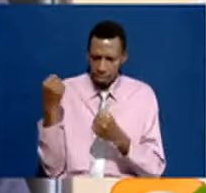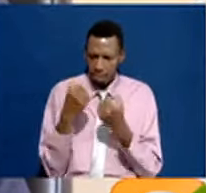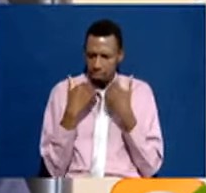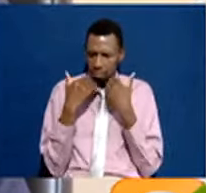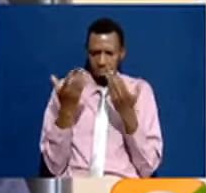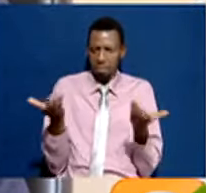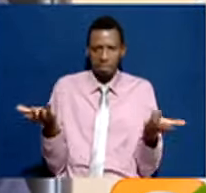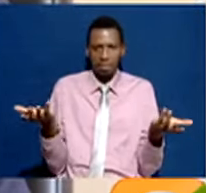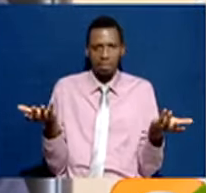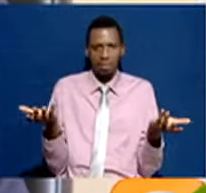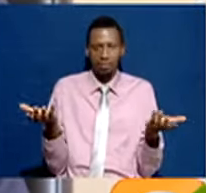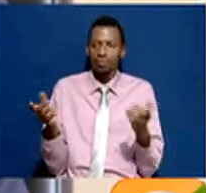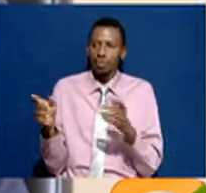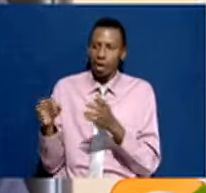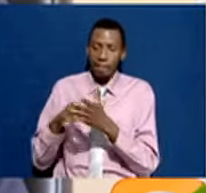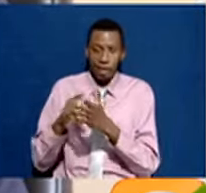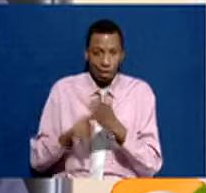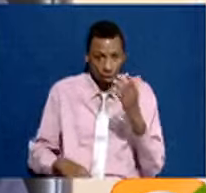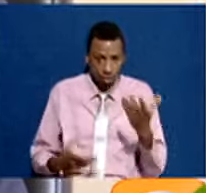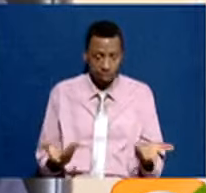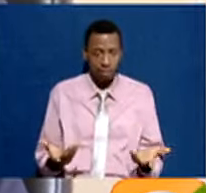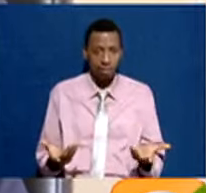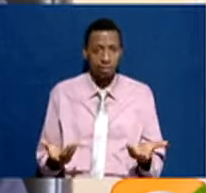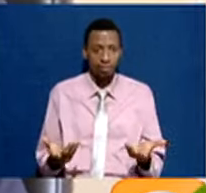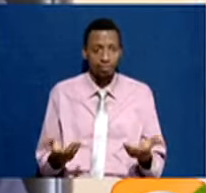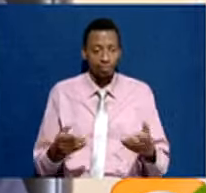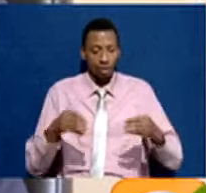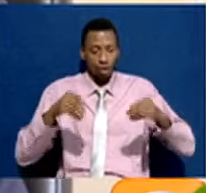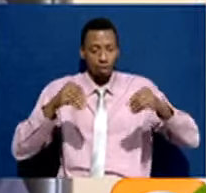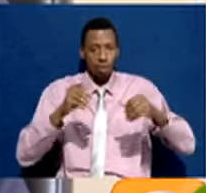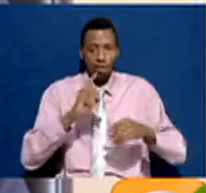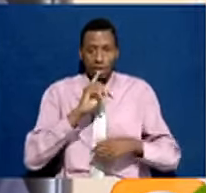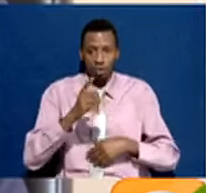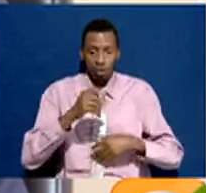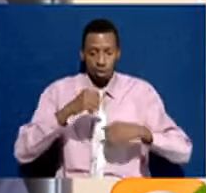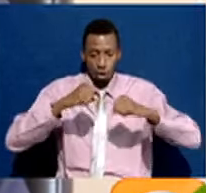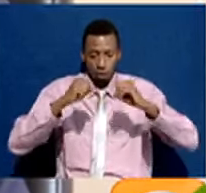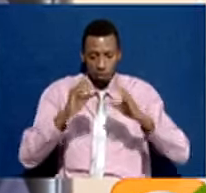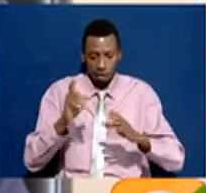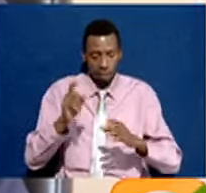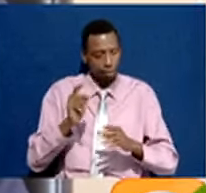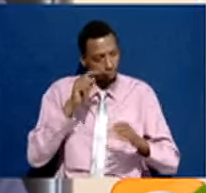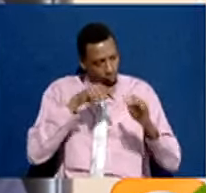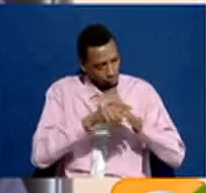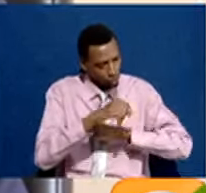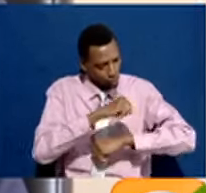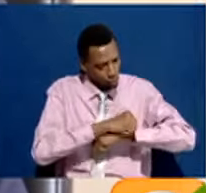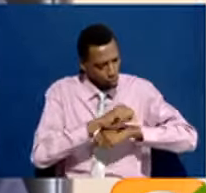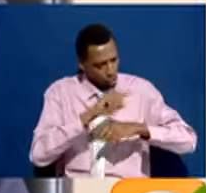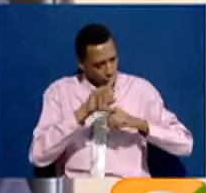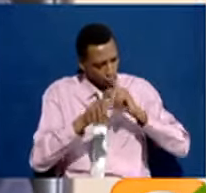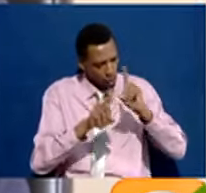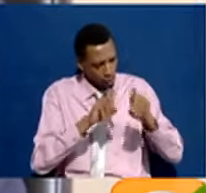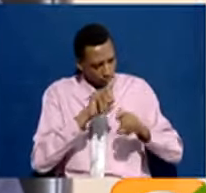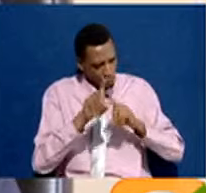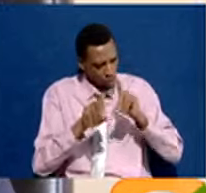on the girl, and therefore the quality assurance officers will have to go to school, investigate, and